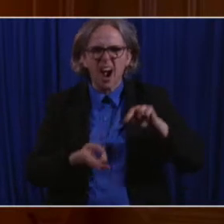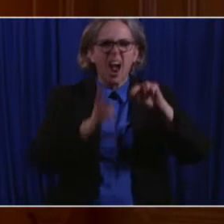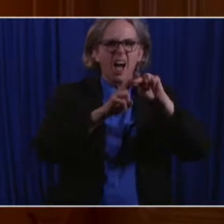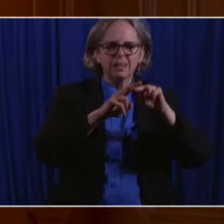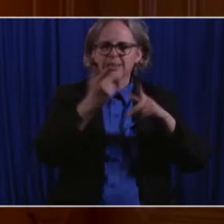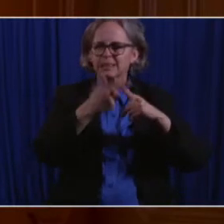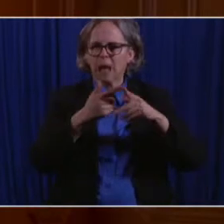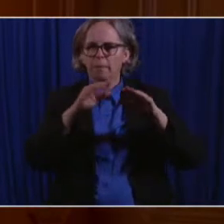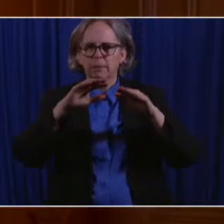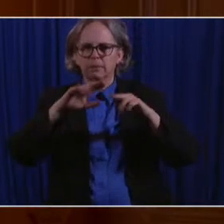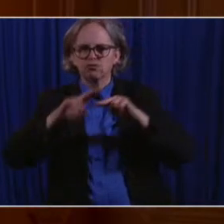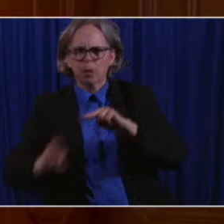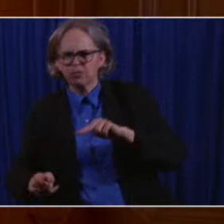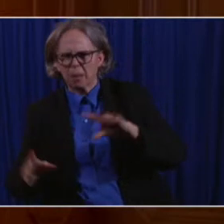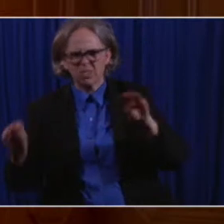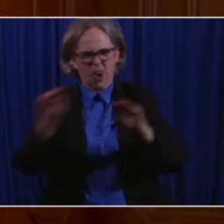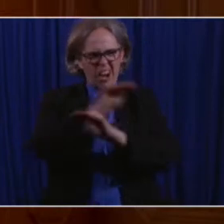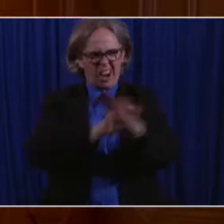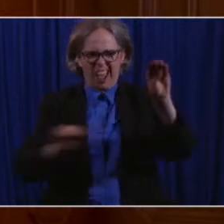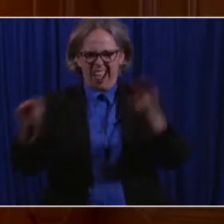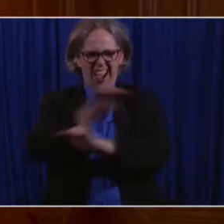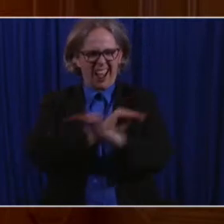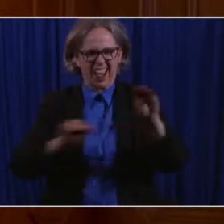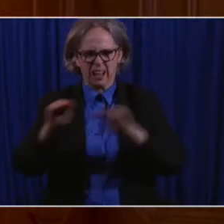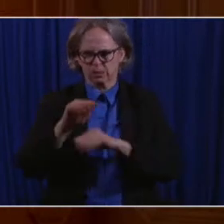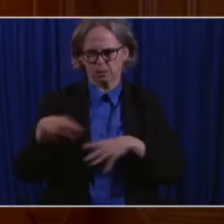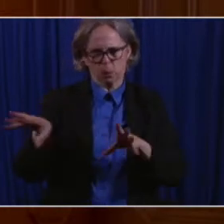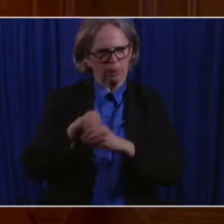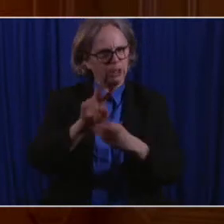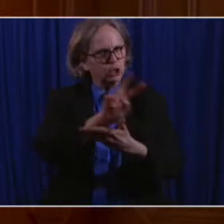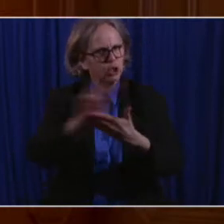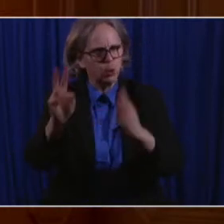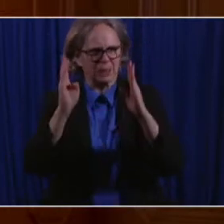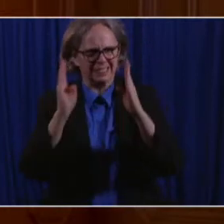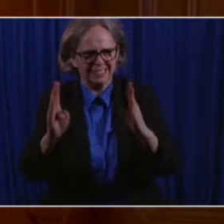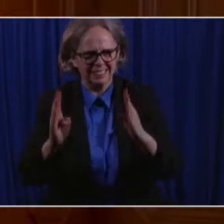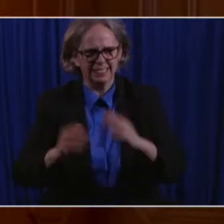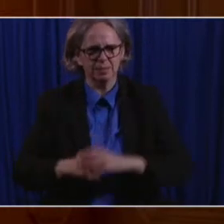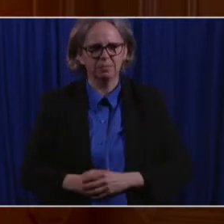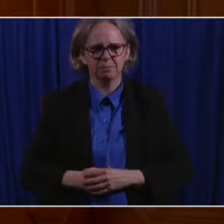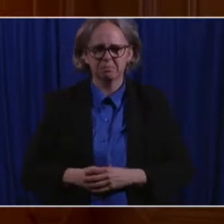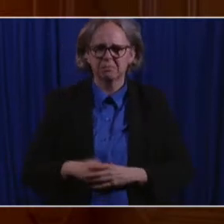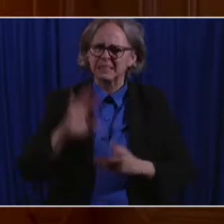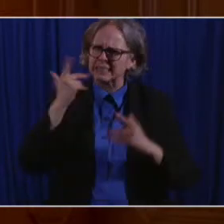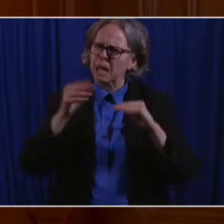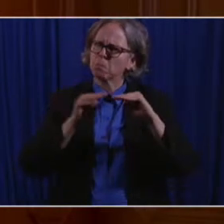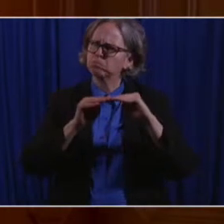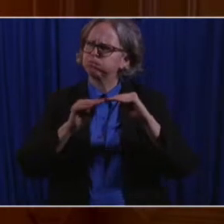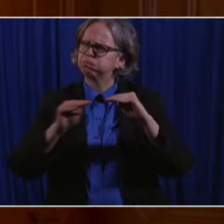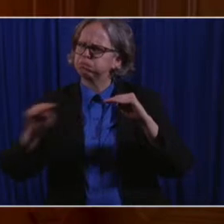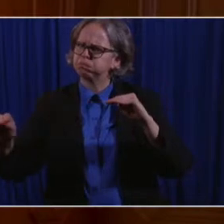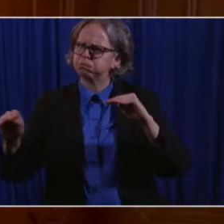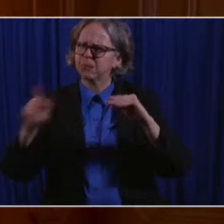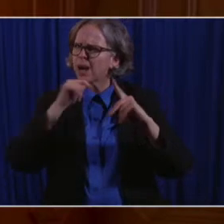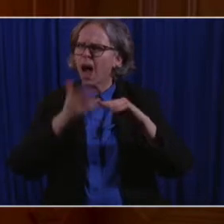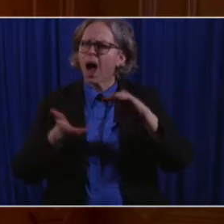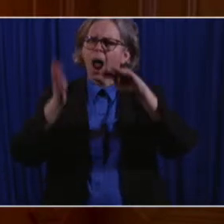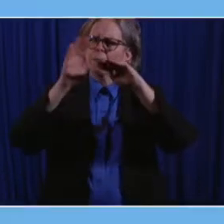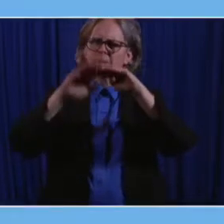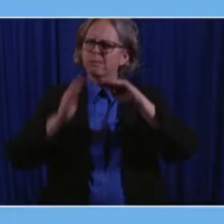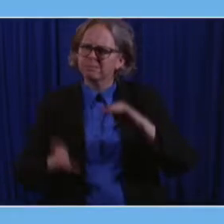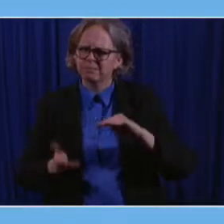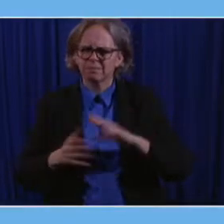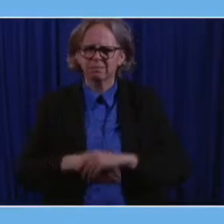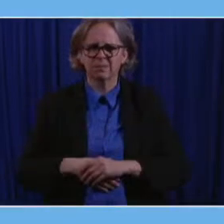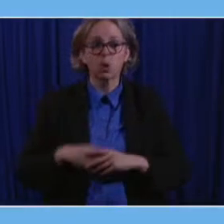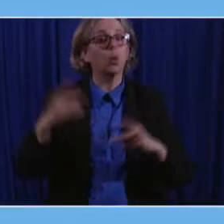what you see there represents really a plateau. Eric? Again, these are the highest ones. Clark County.